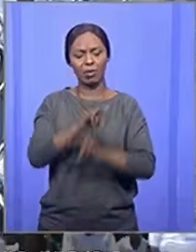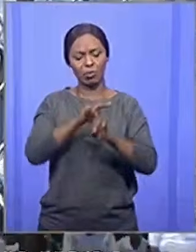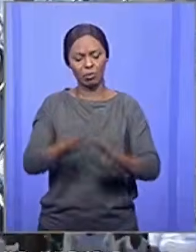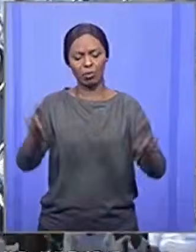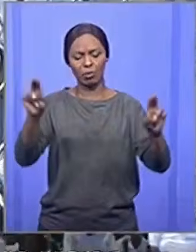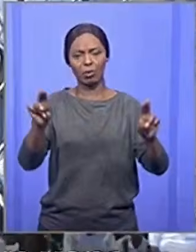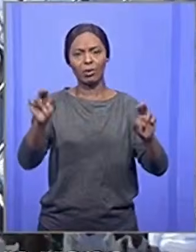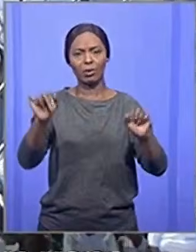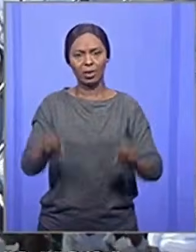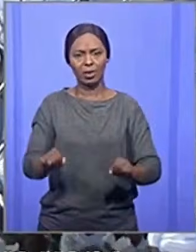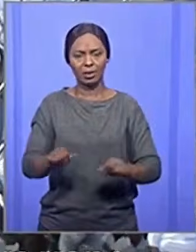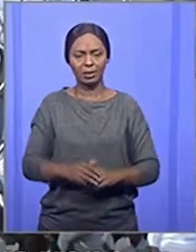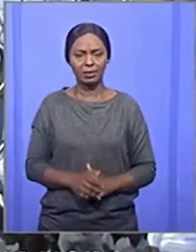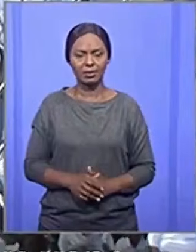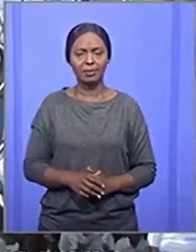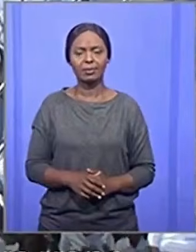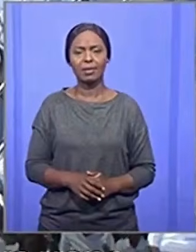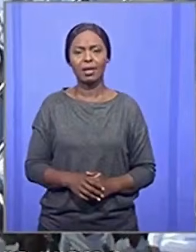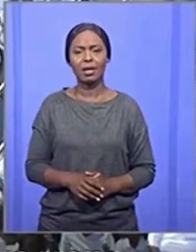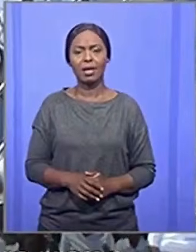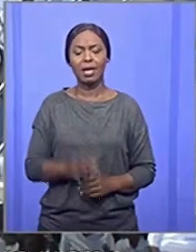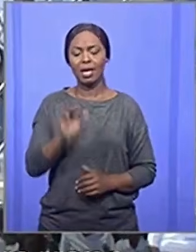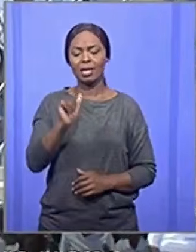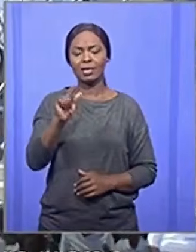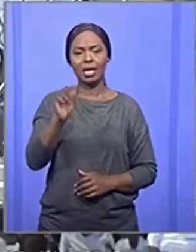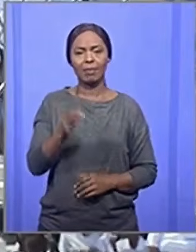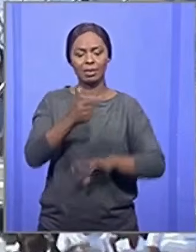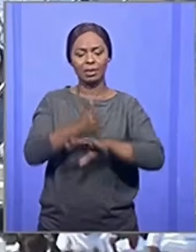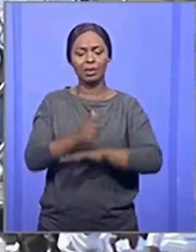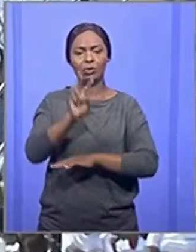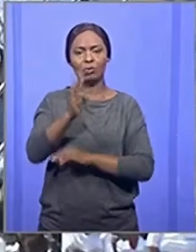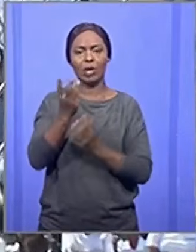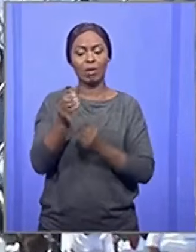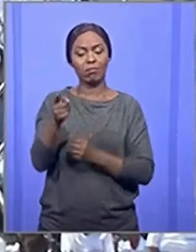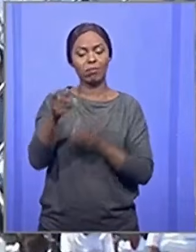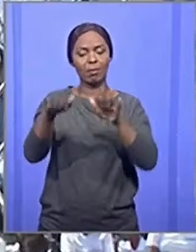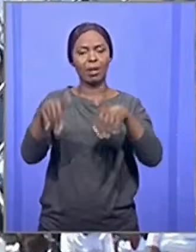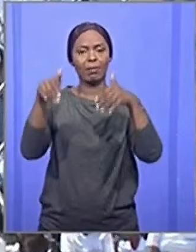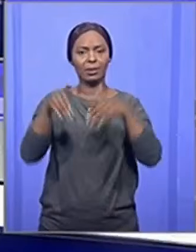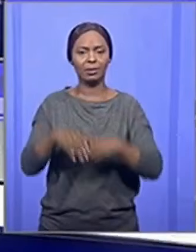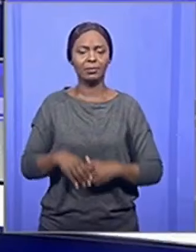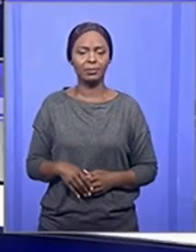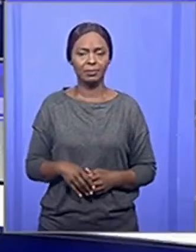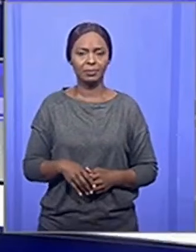Ha jwale ATM e na le ditulo tse pedi parlamenteng.